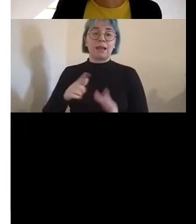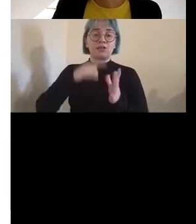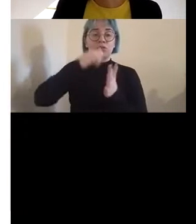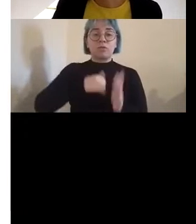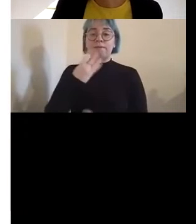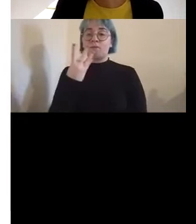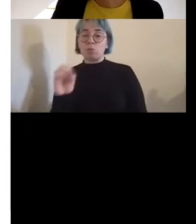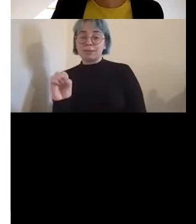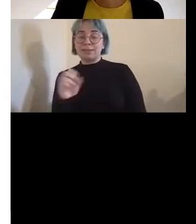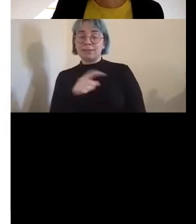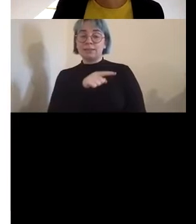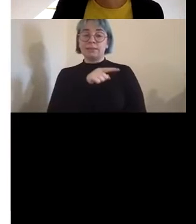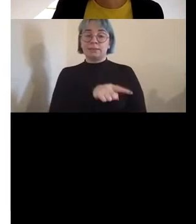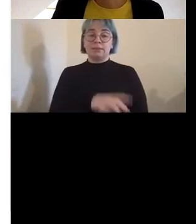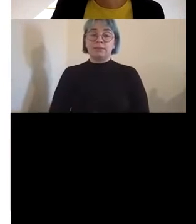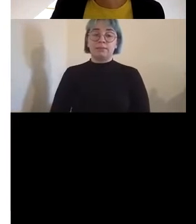find more